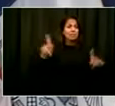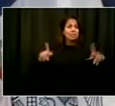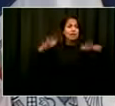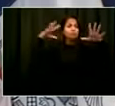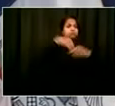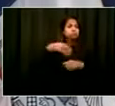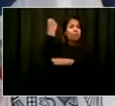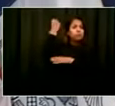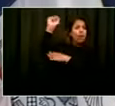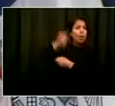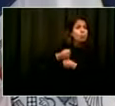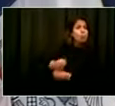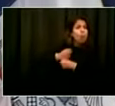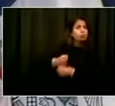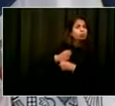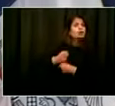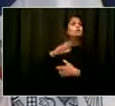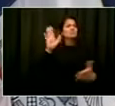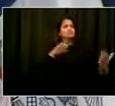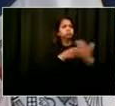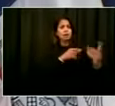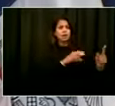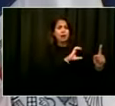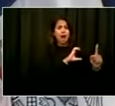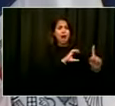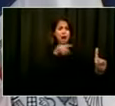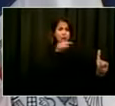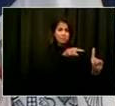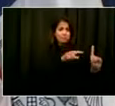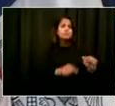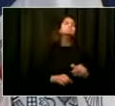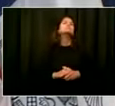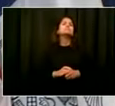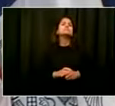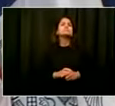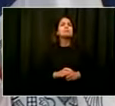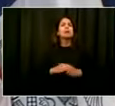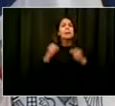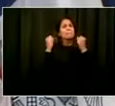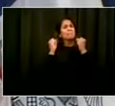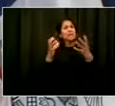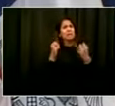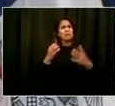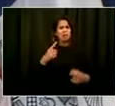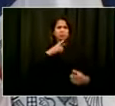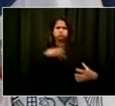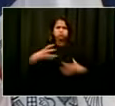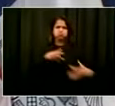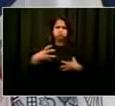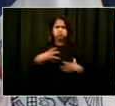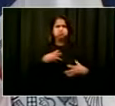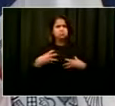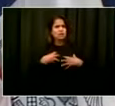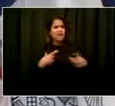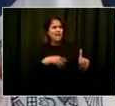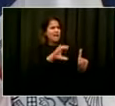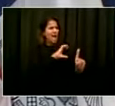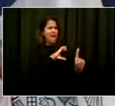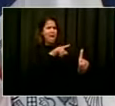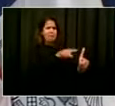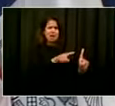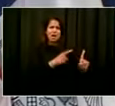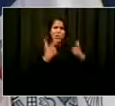the NYPD. Now we are at the precipice of an election in which the president has not indicated whether he will step down if he